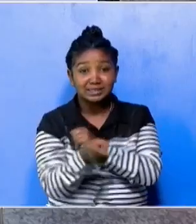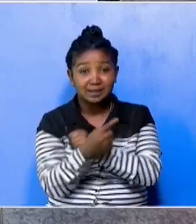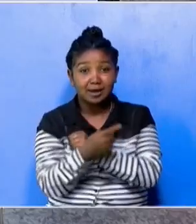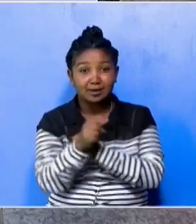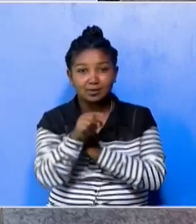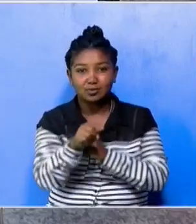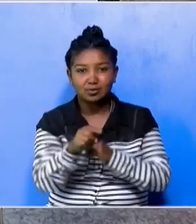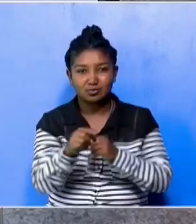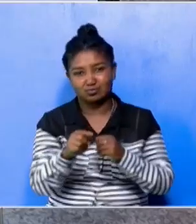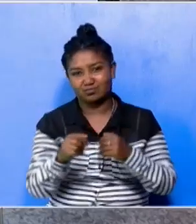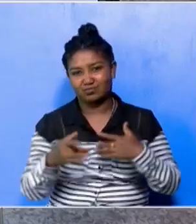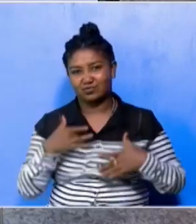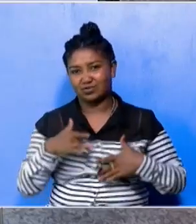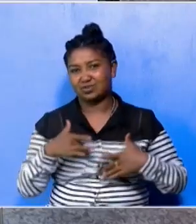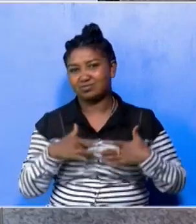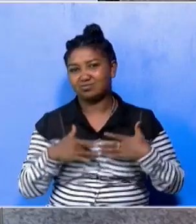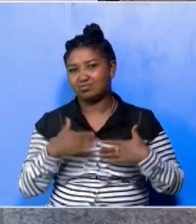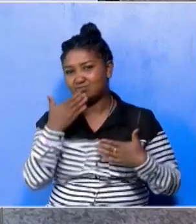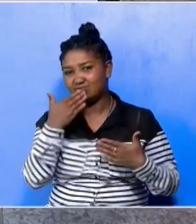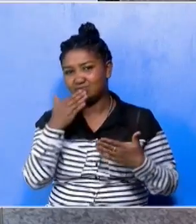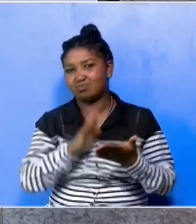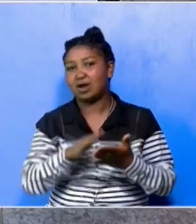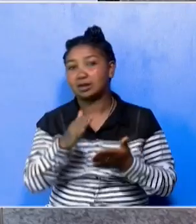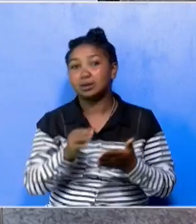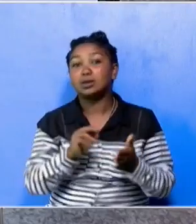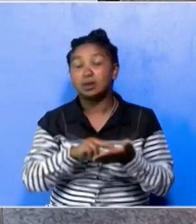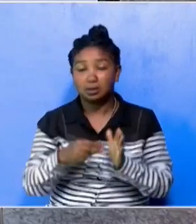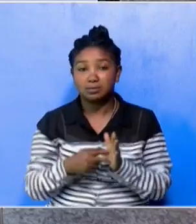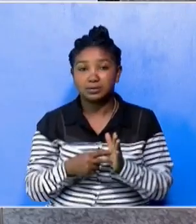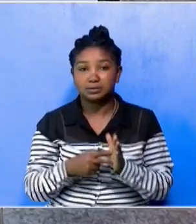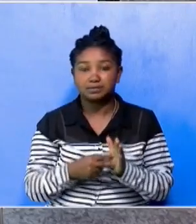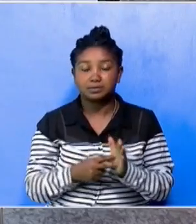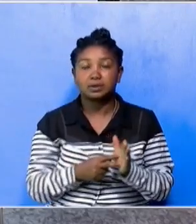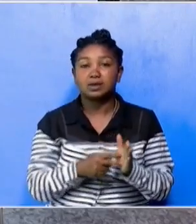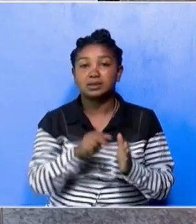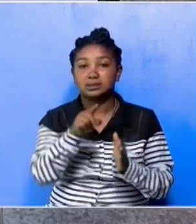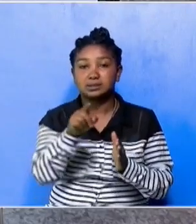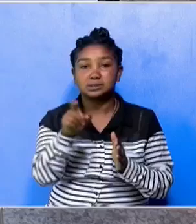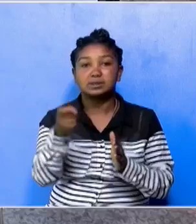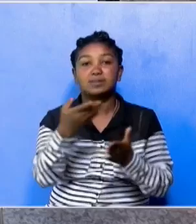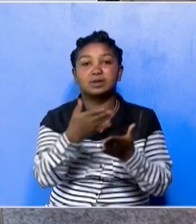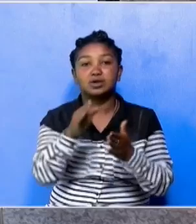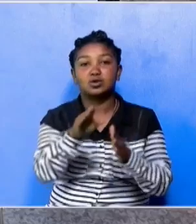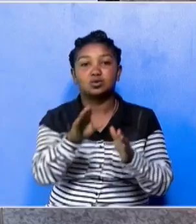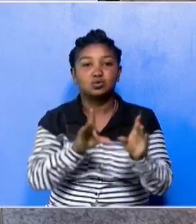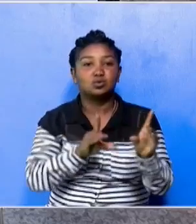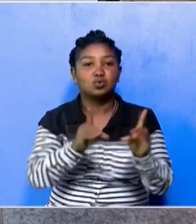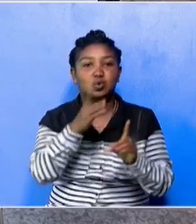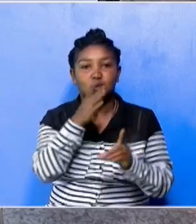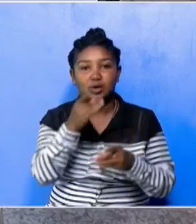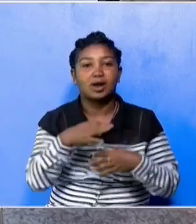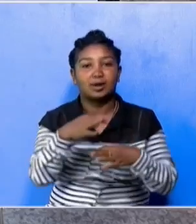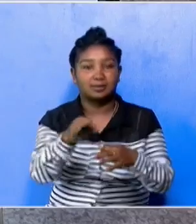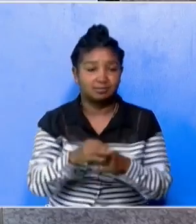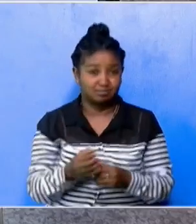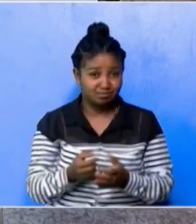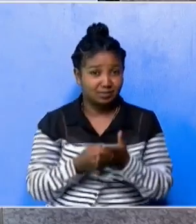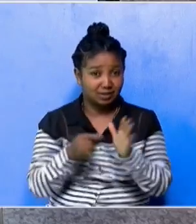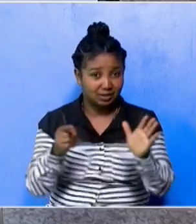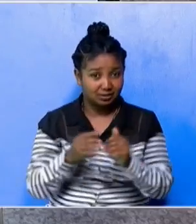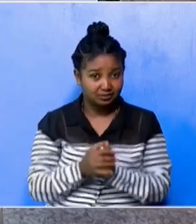you don't feel comfort. So that means that something that you do not like. Is it